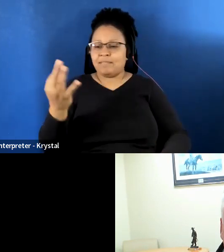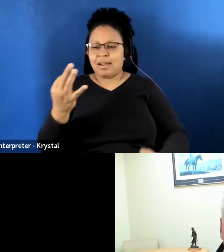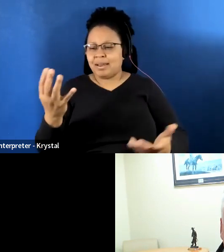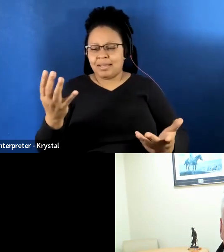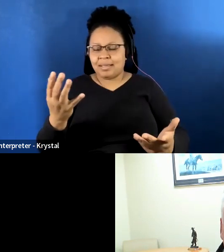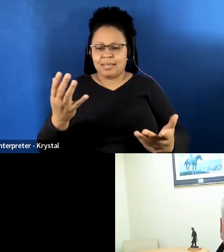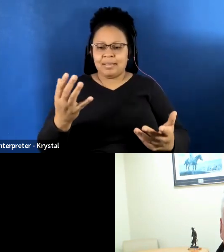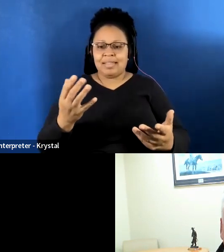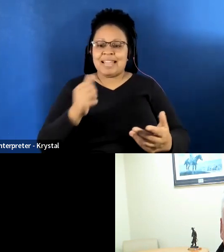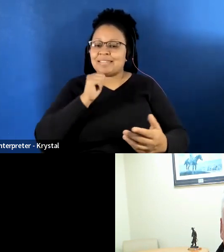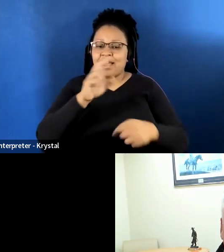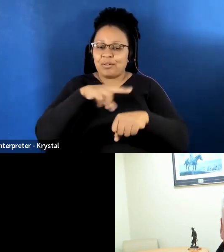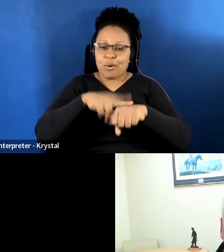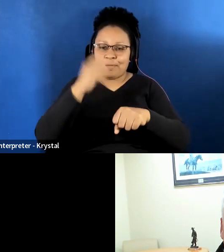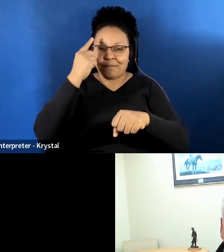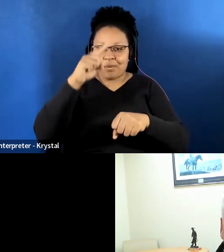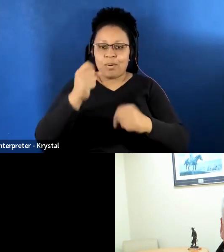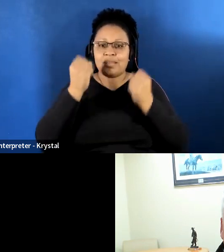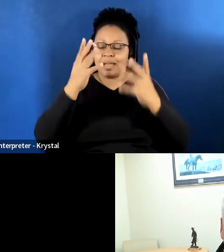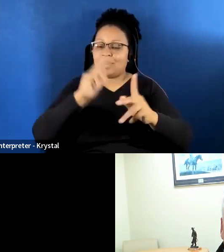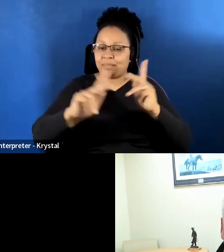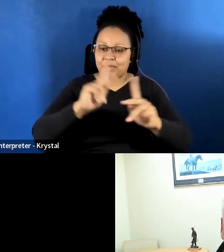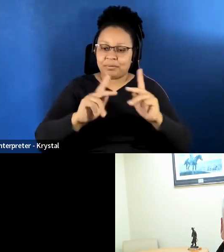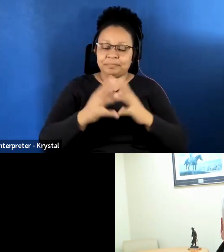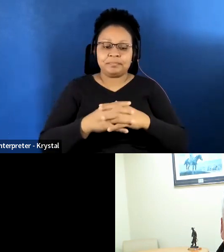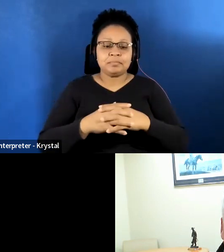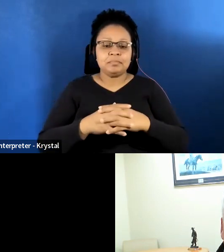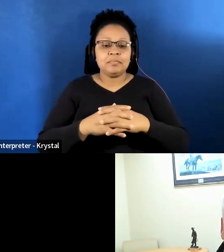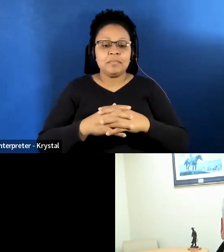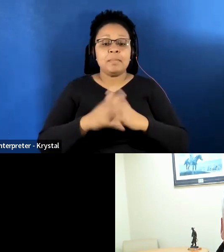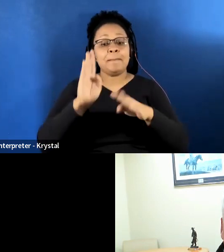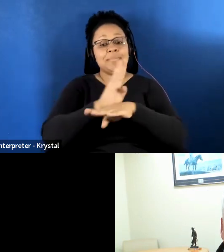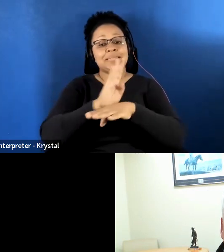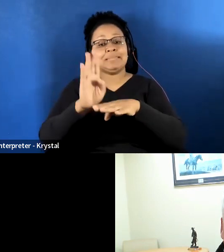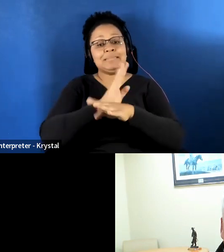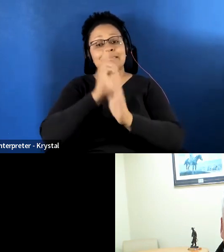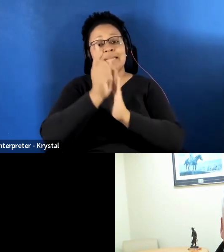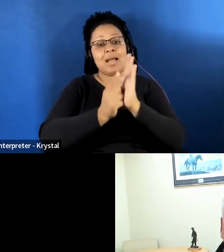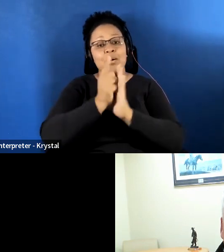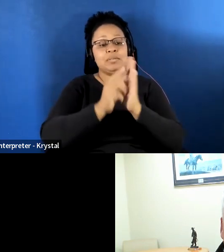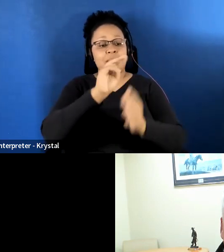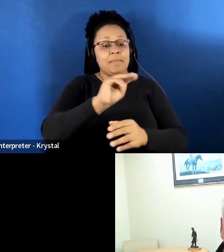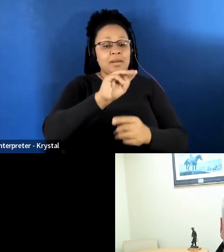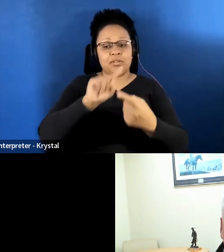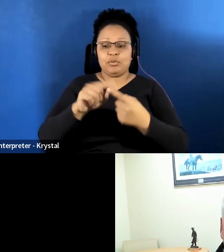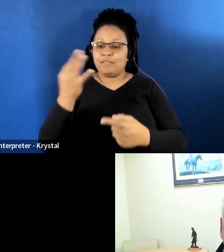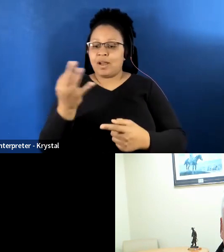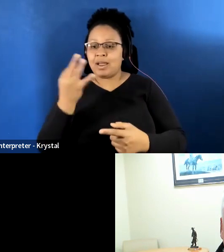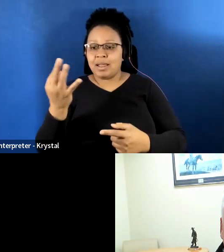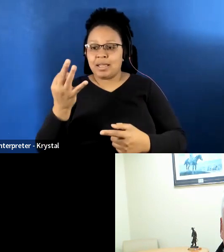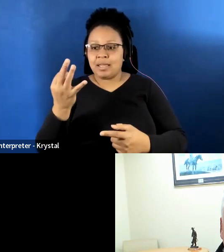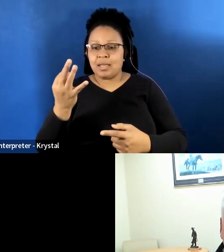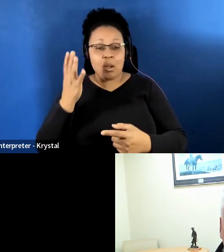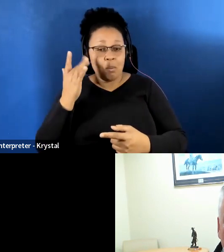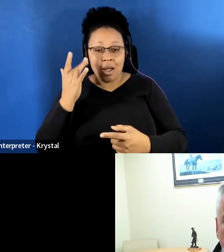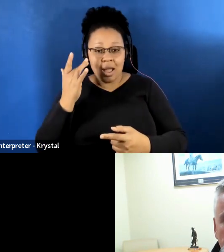norm for a lot of people. But generally speaking, business hours, let's say, are Monday through Friday, but it's only because